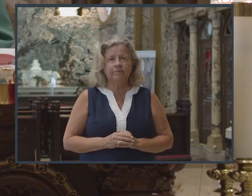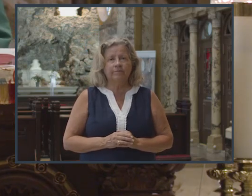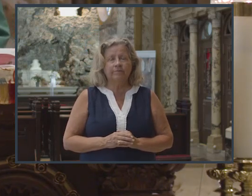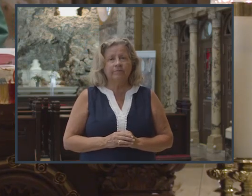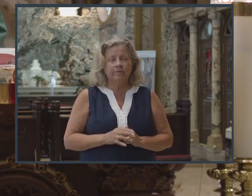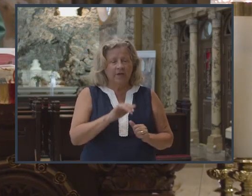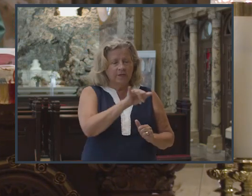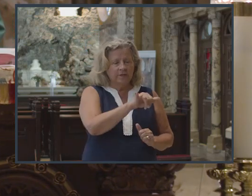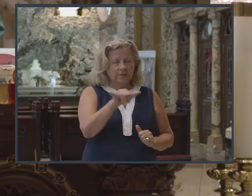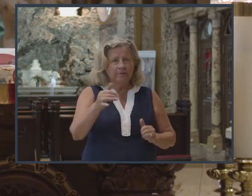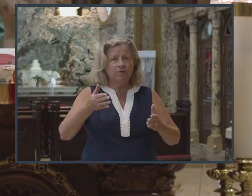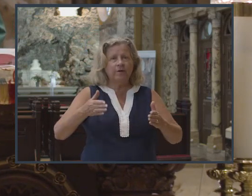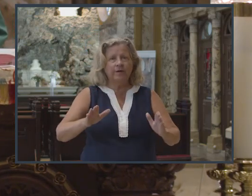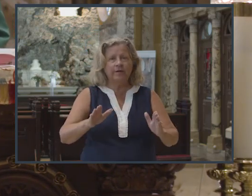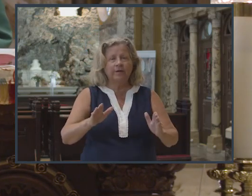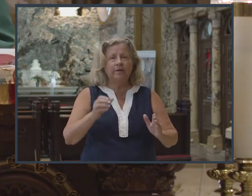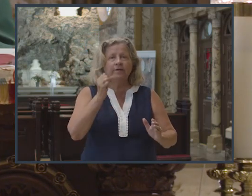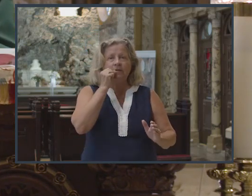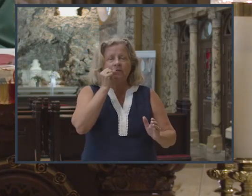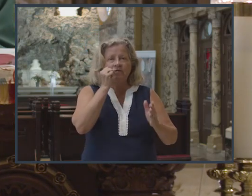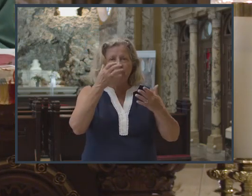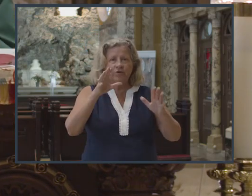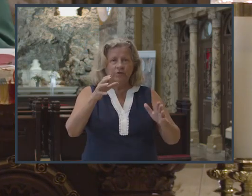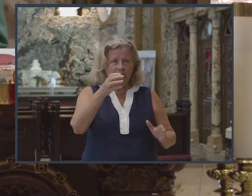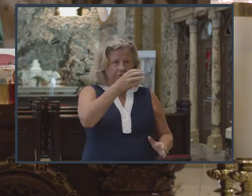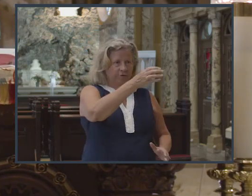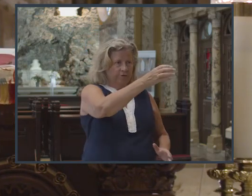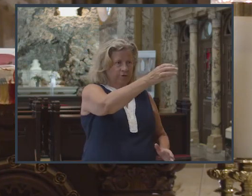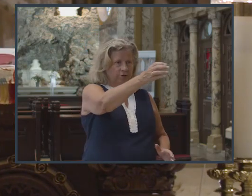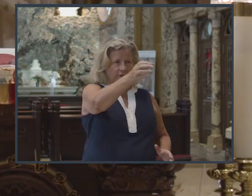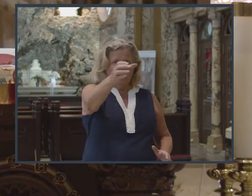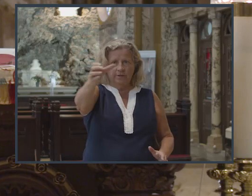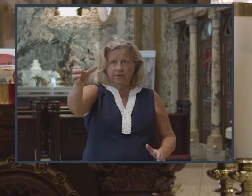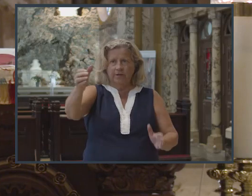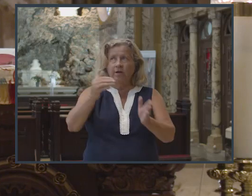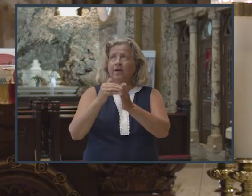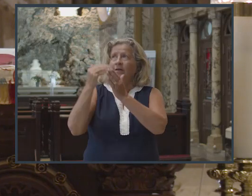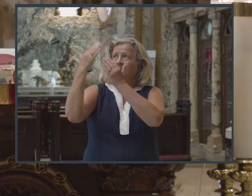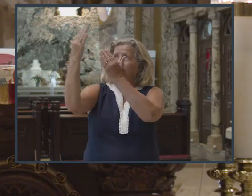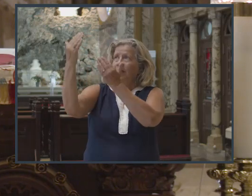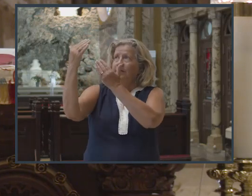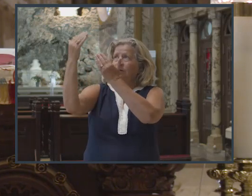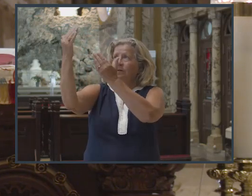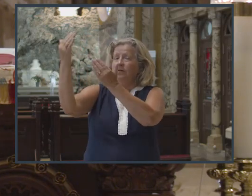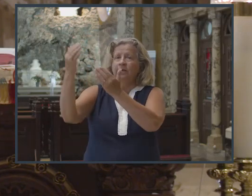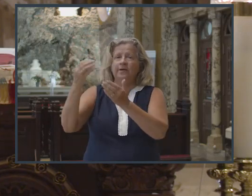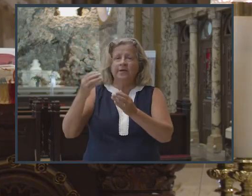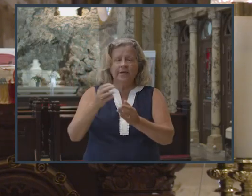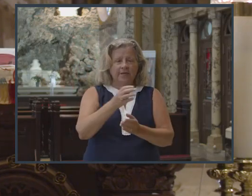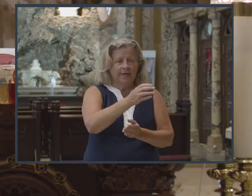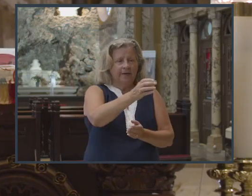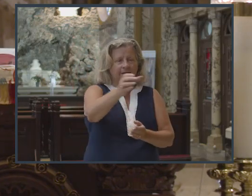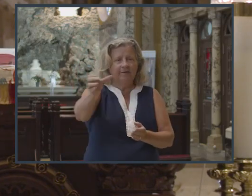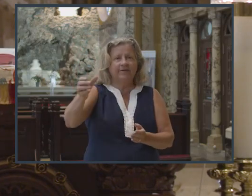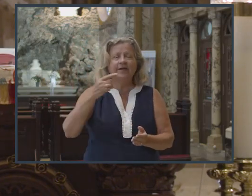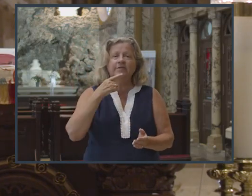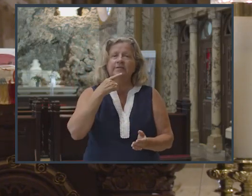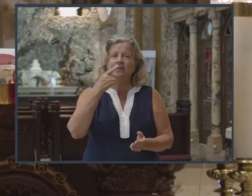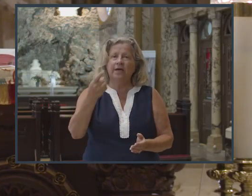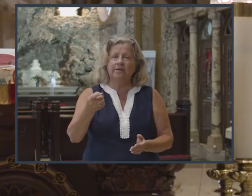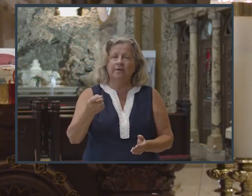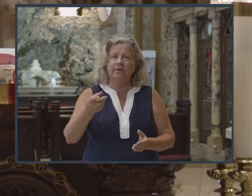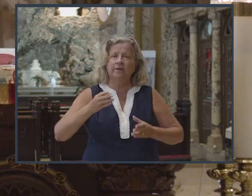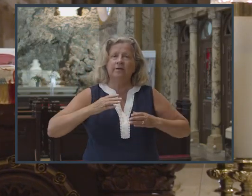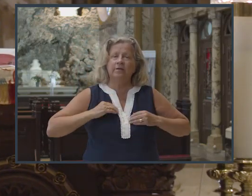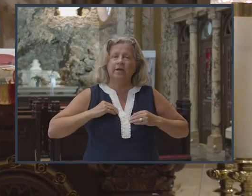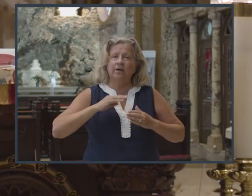In a similar way, when supper was ended, he took the chalice, and once more giving thanks, he gave it to his disciples, saying,